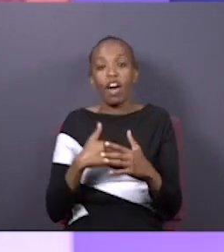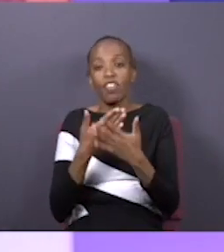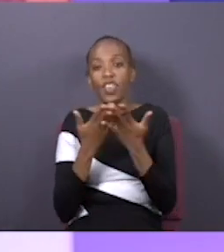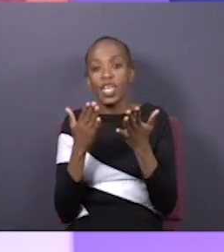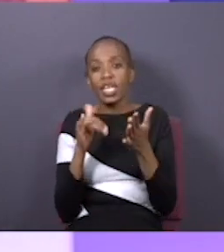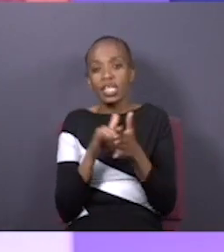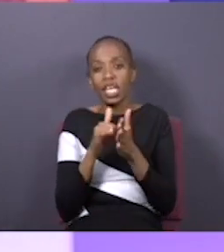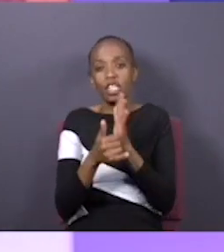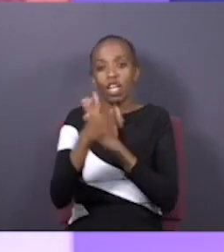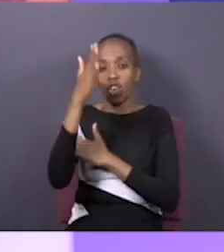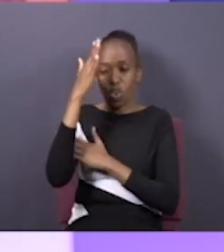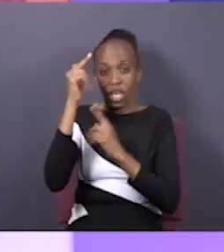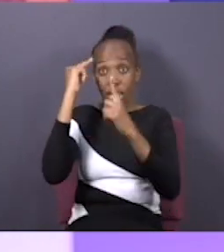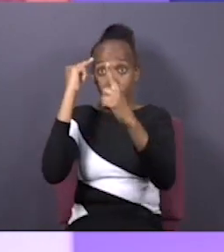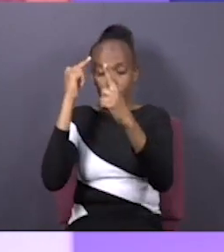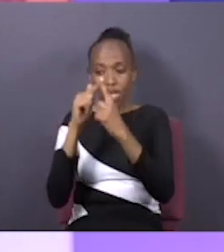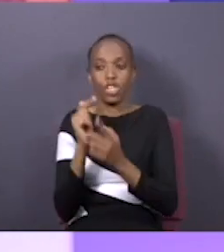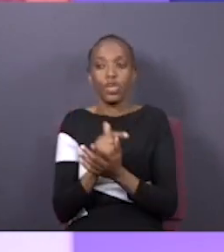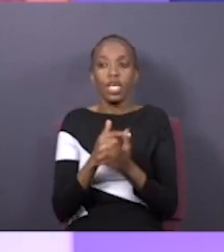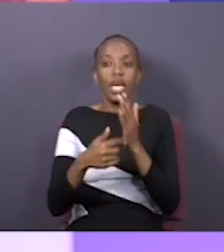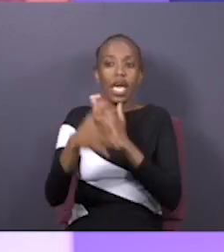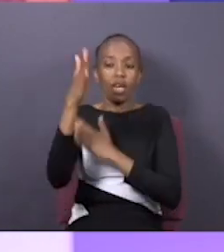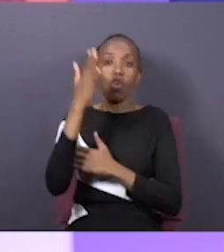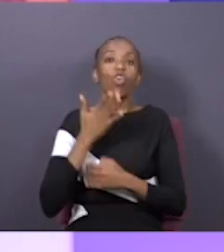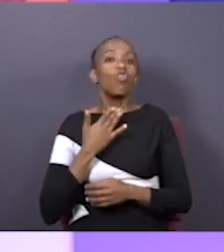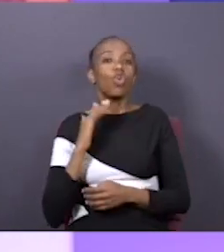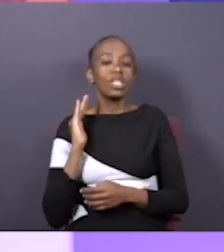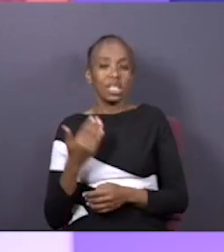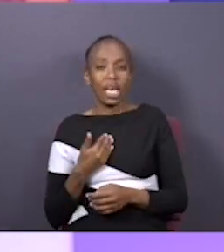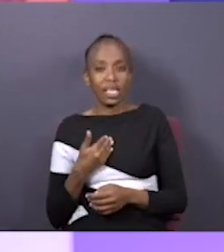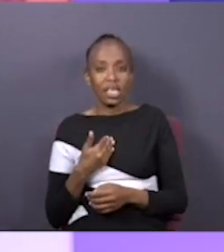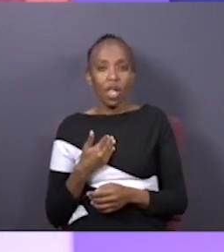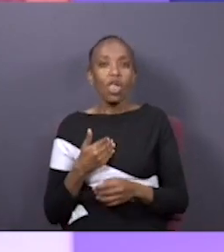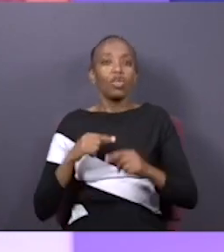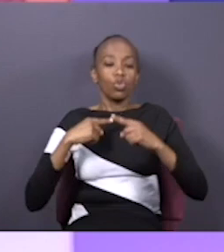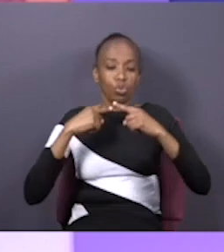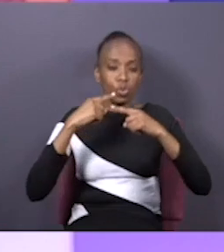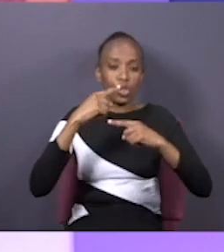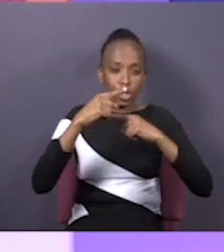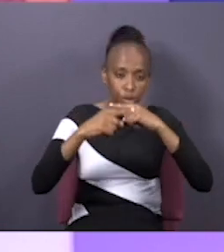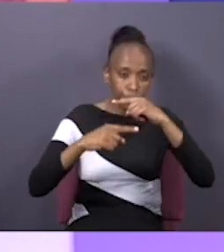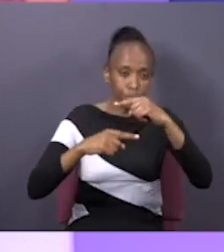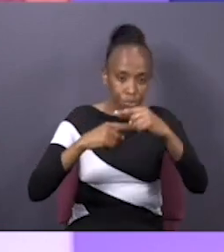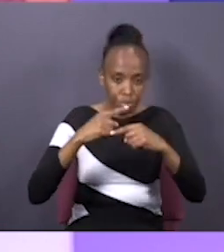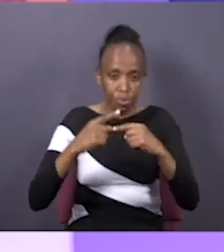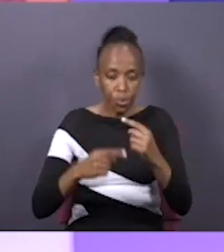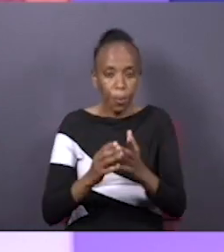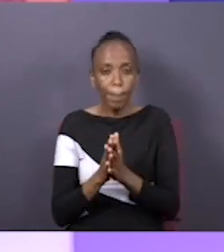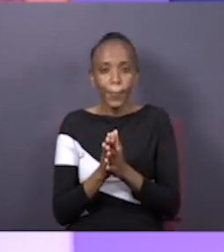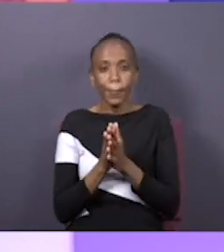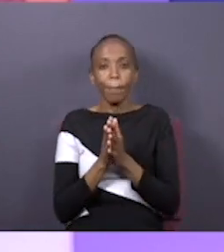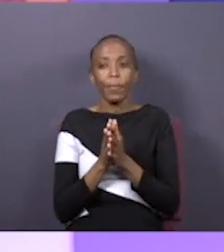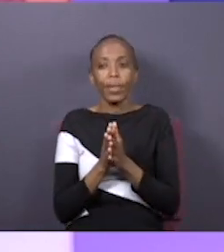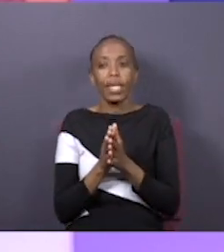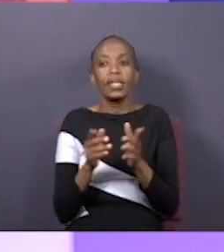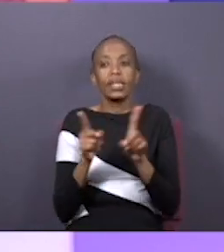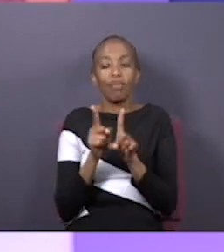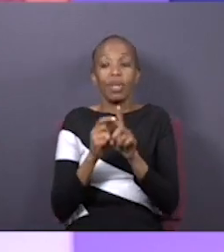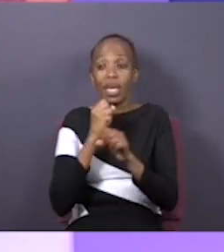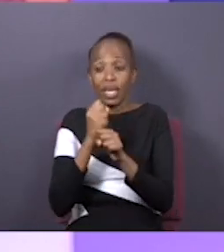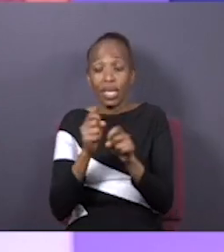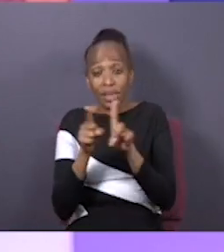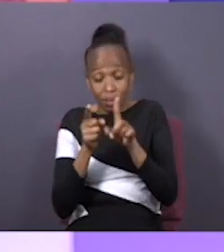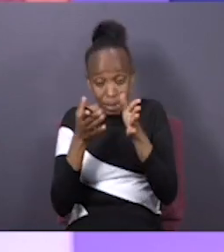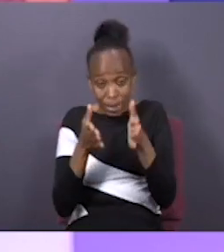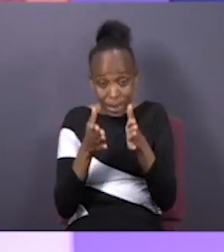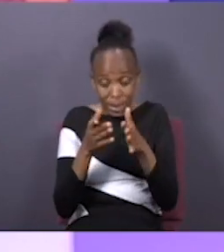thing as godly ambition. And God wants us to keep on going forward. Even in a year